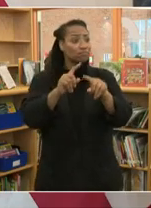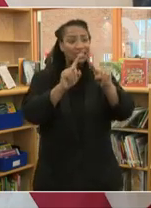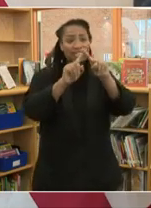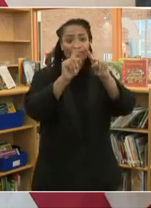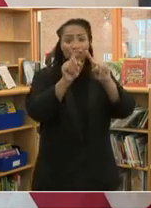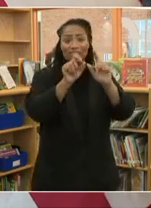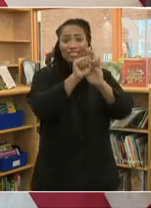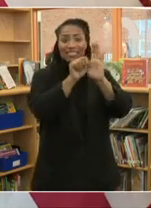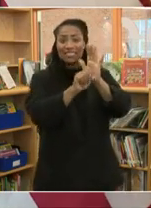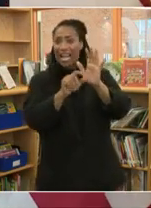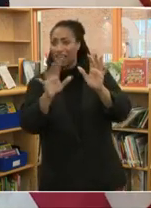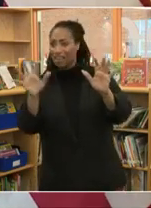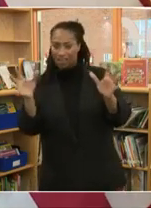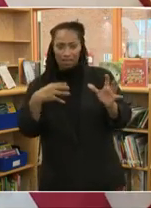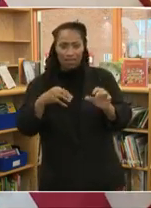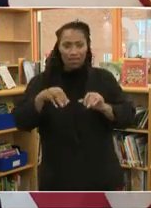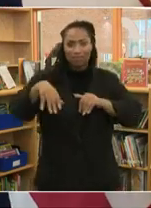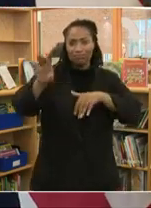celebration.